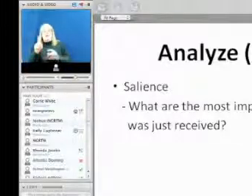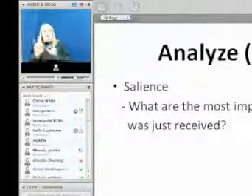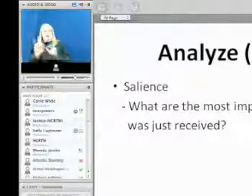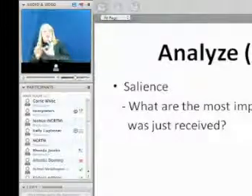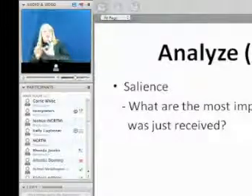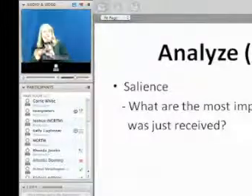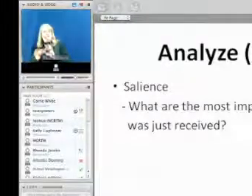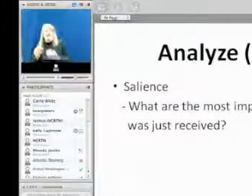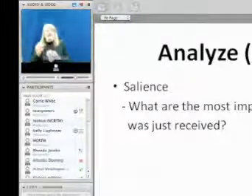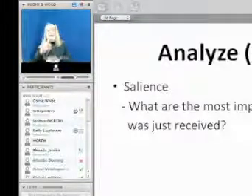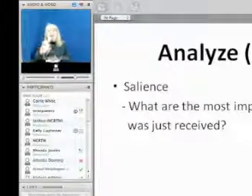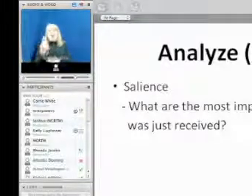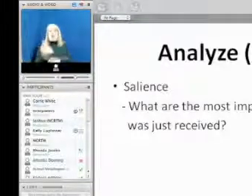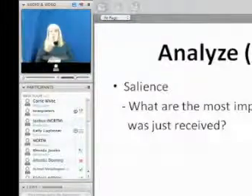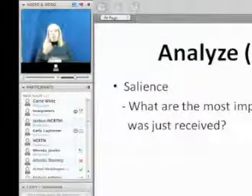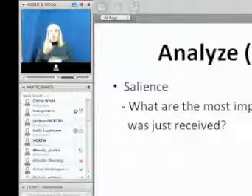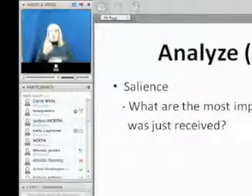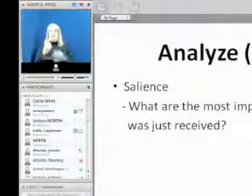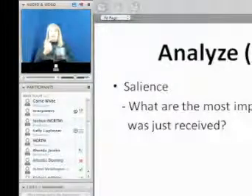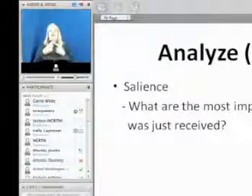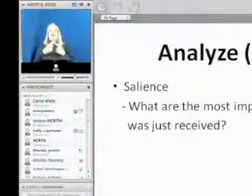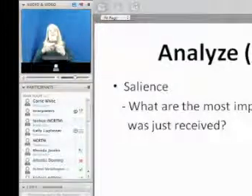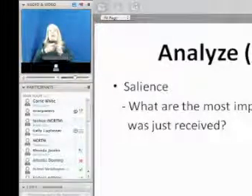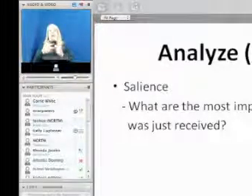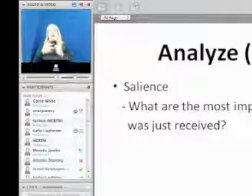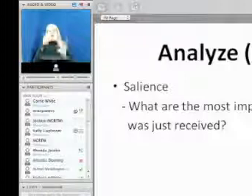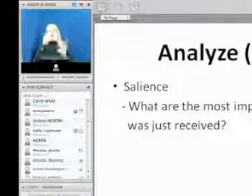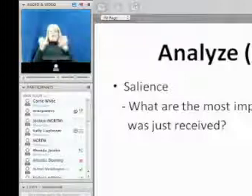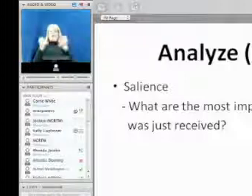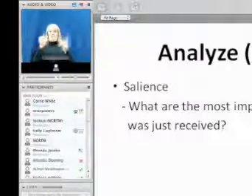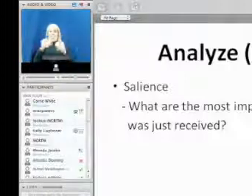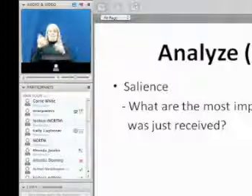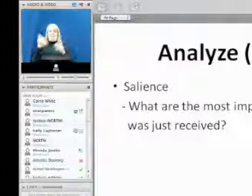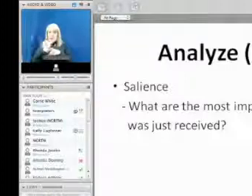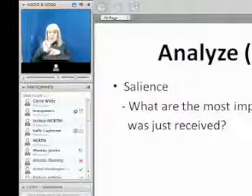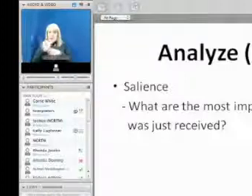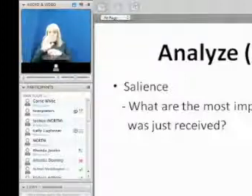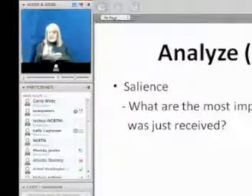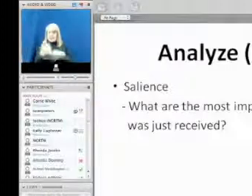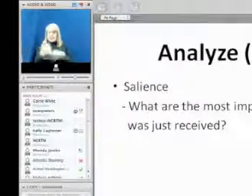put your non-dominant hand over your dominant hand.